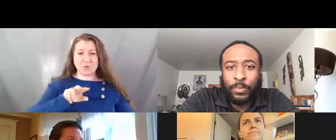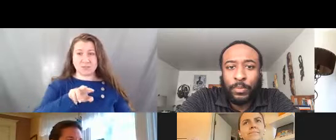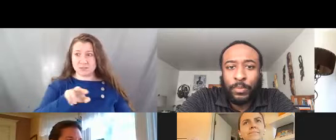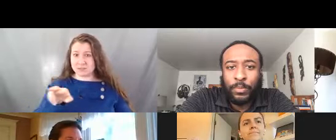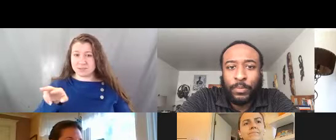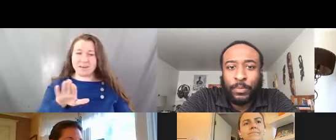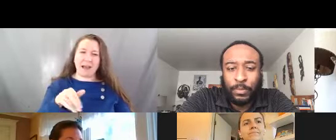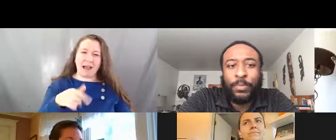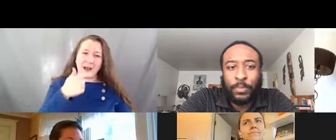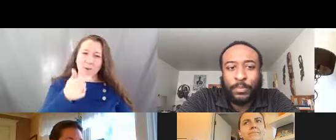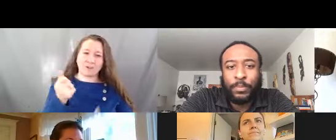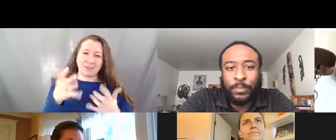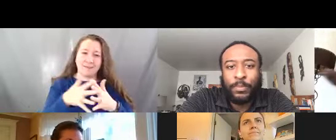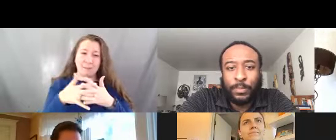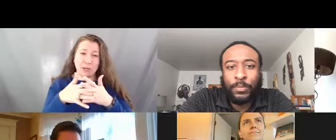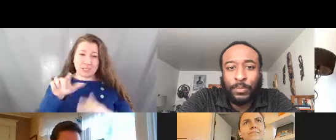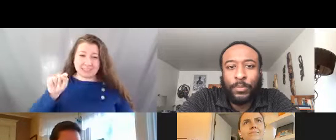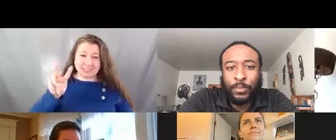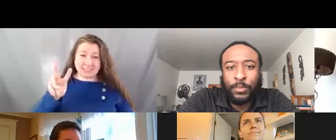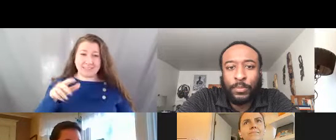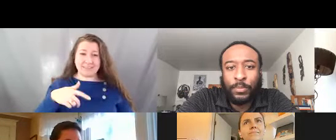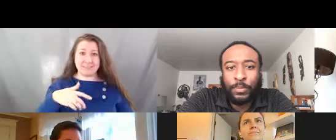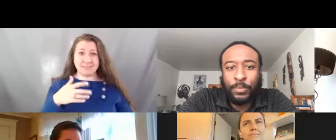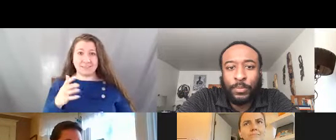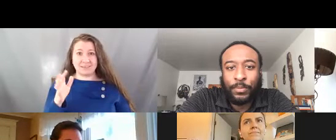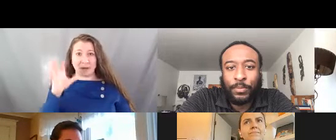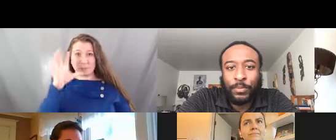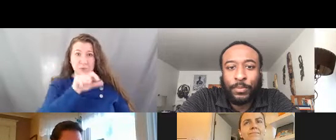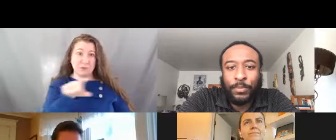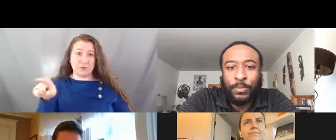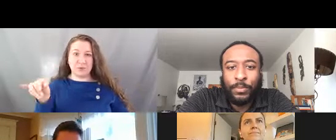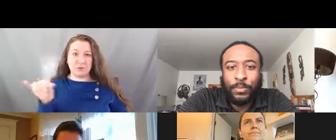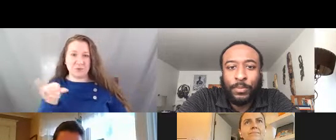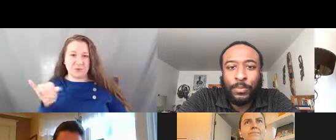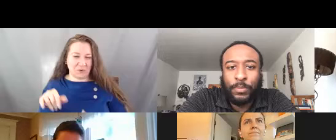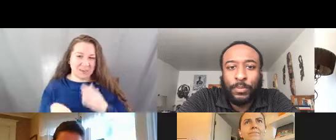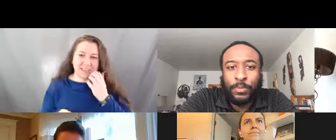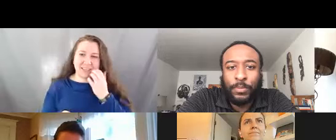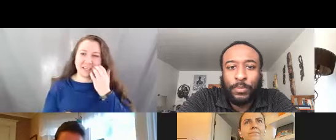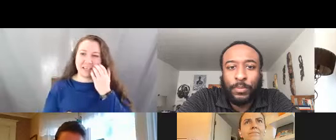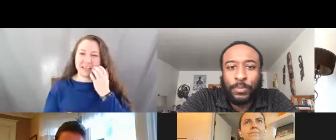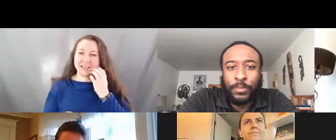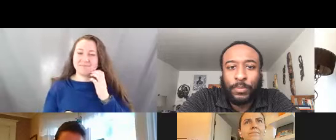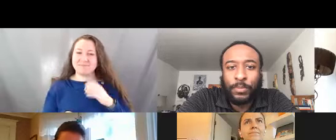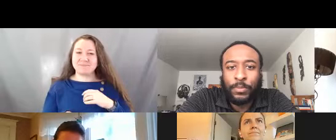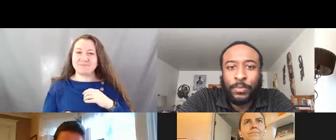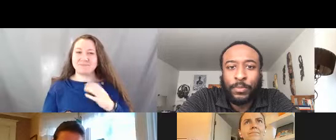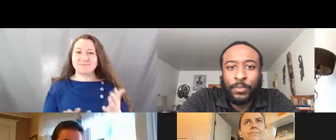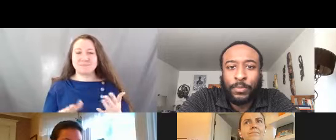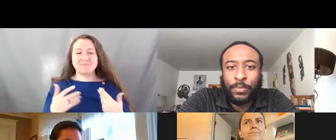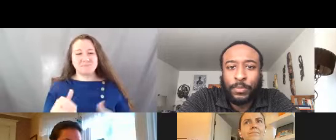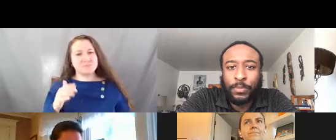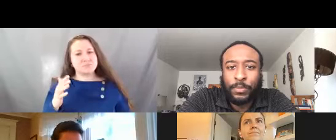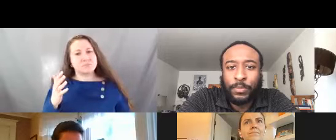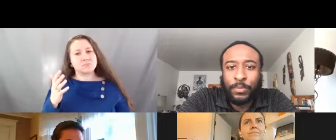lot of American TV shows. I'm assuming everyone else does. So like I was pretty familiar with how things